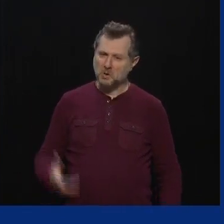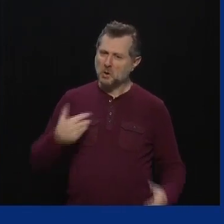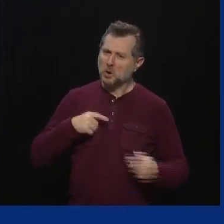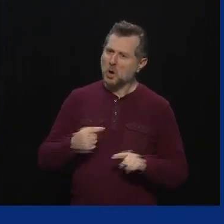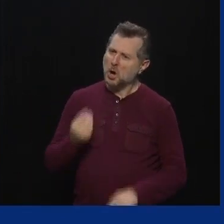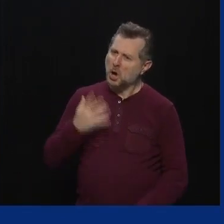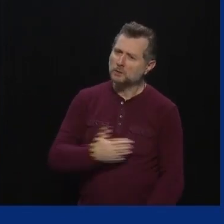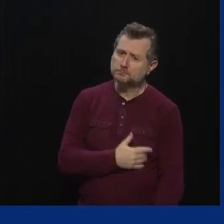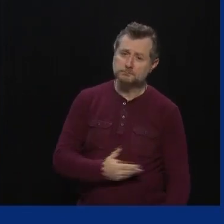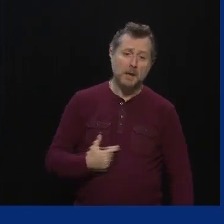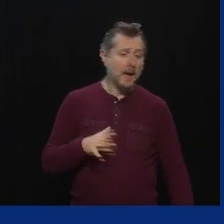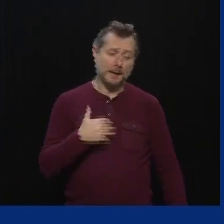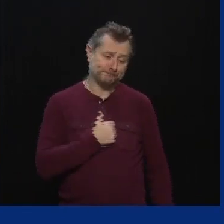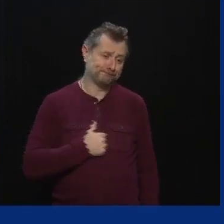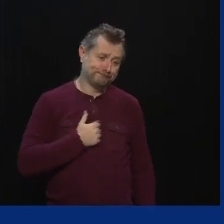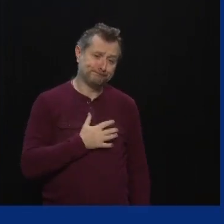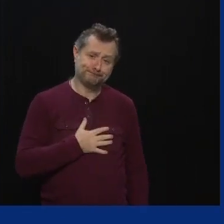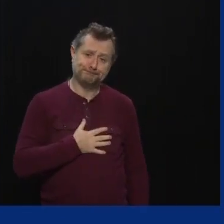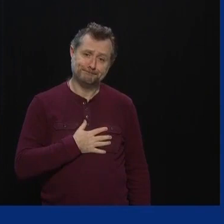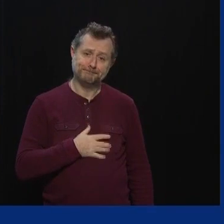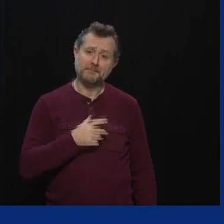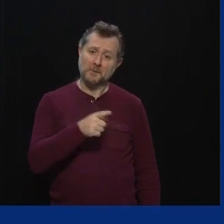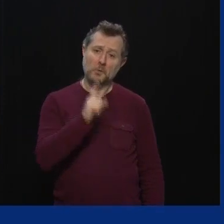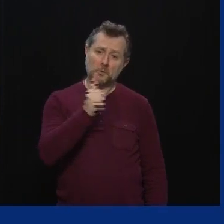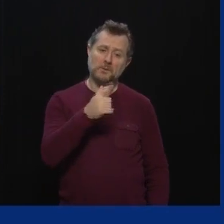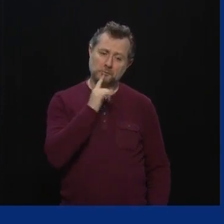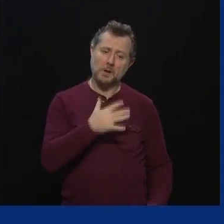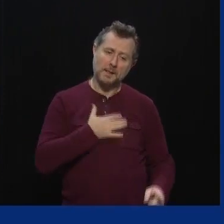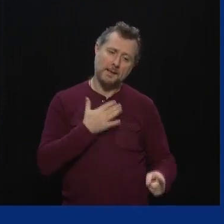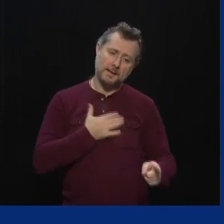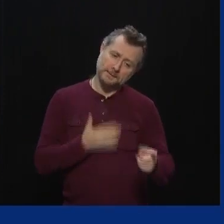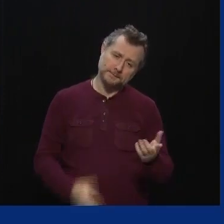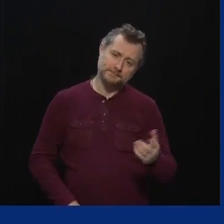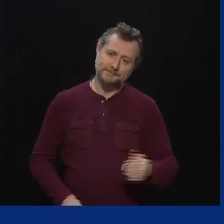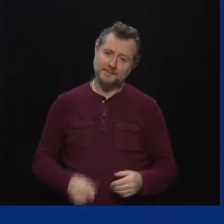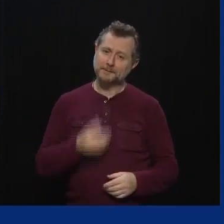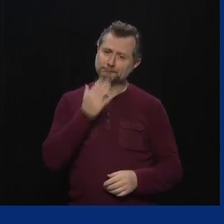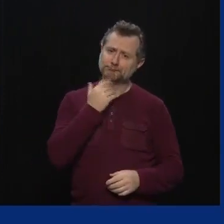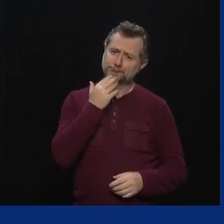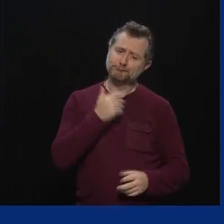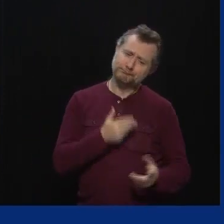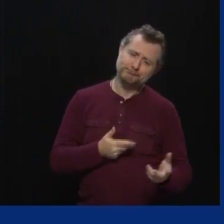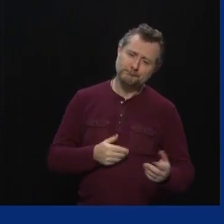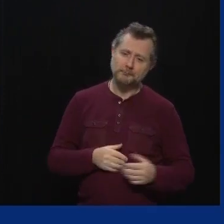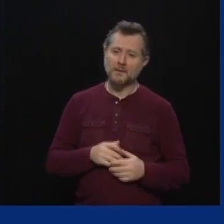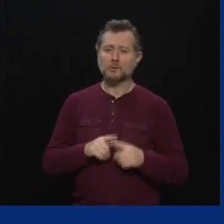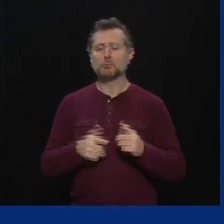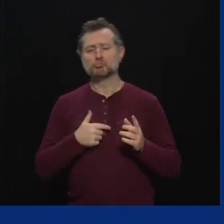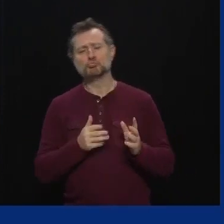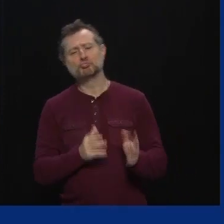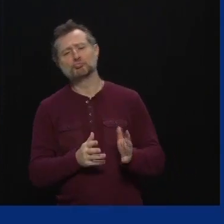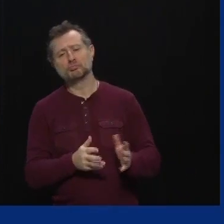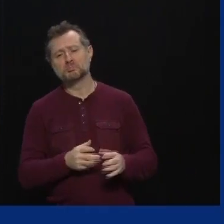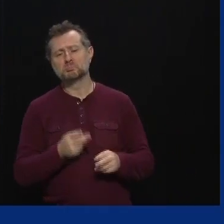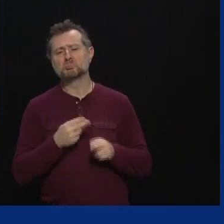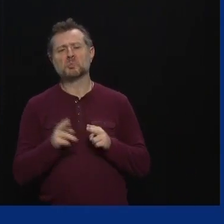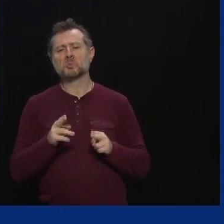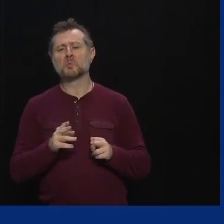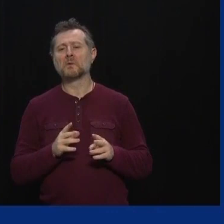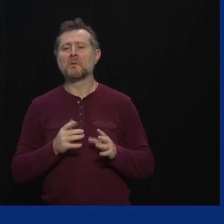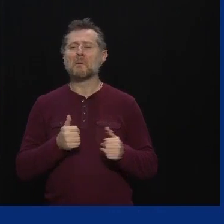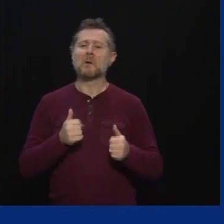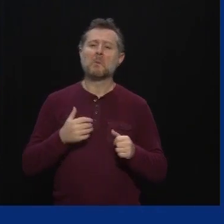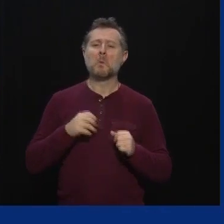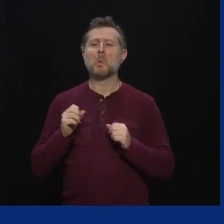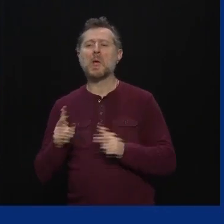really sorry, but you're going to be glad in the long run." And she was very nice, and we just had a nice conversation. She says, "Okay, I'm okay. I just